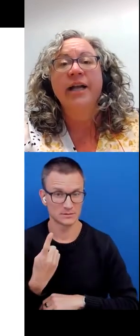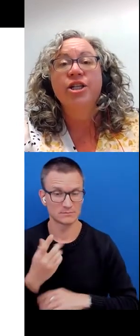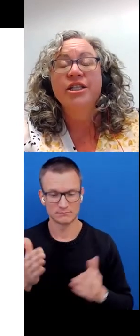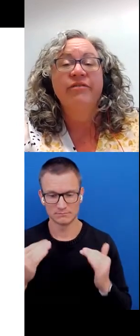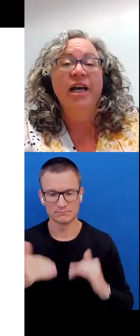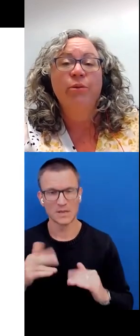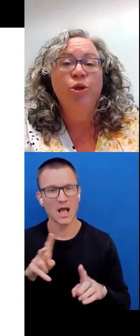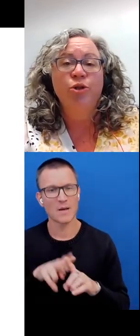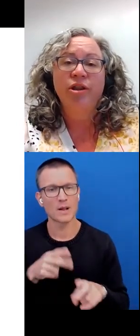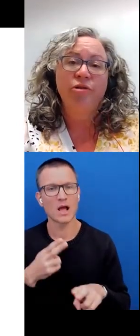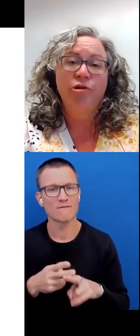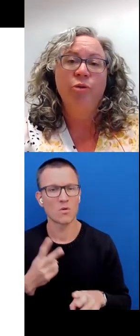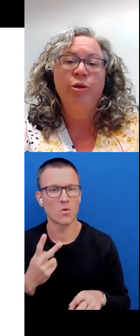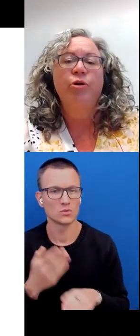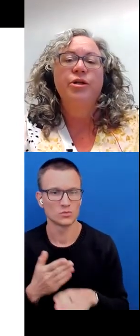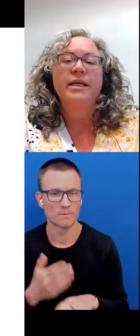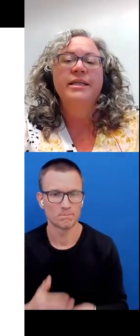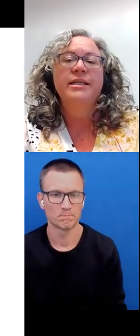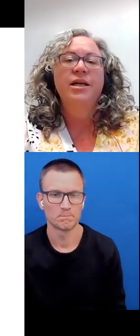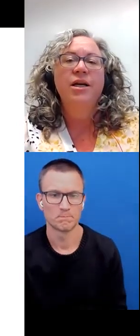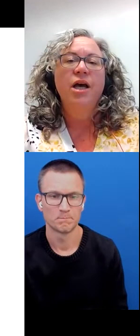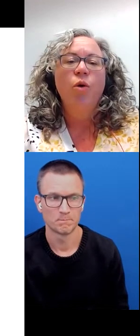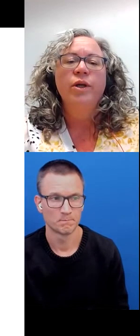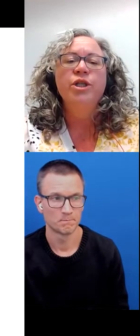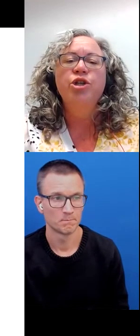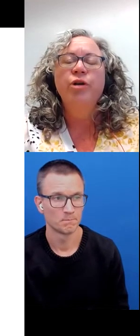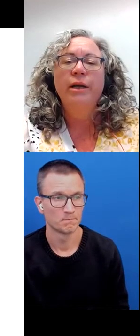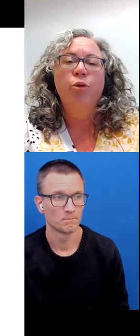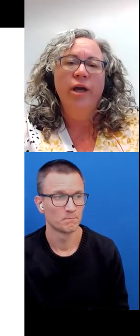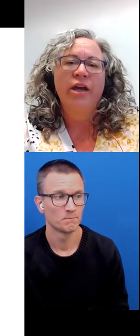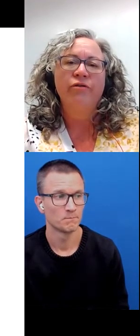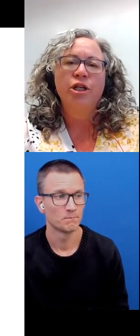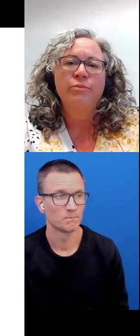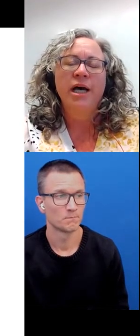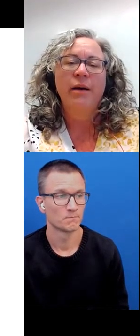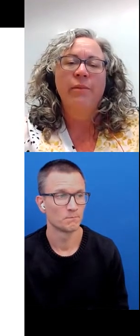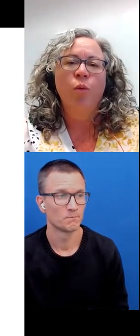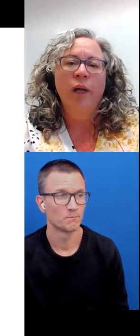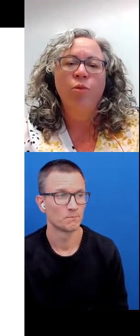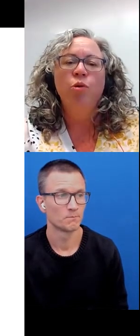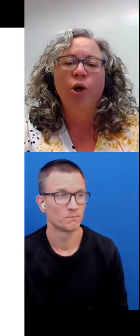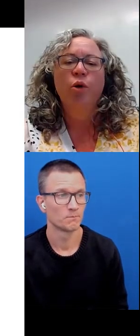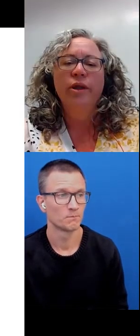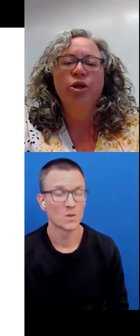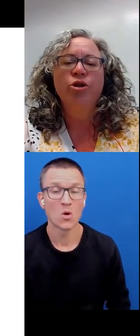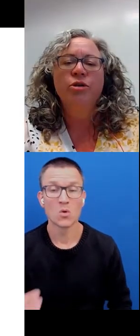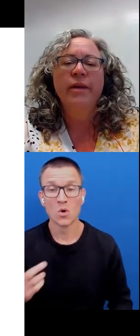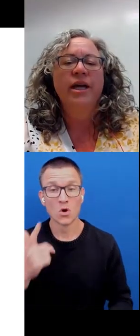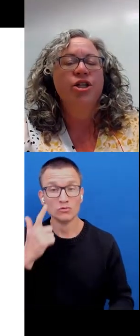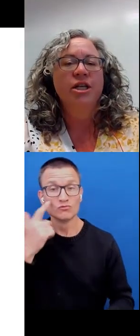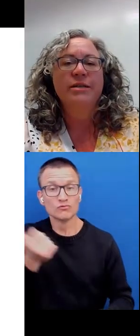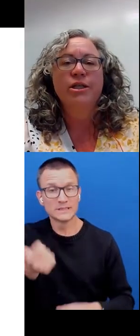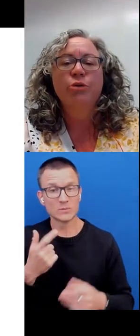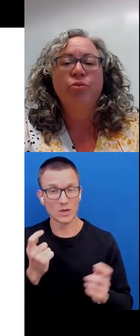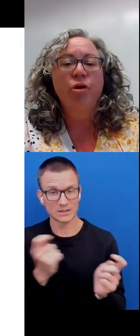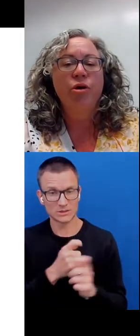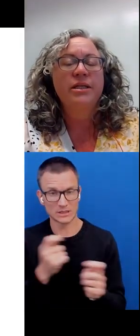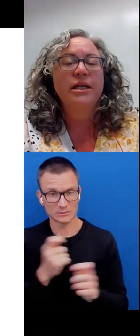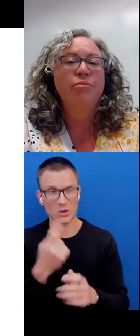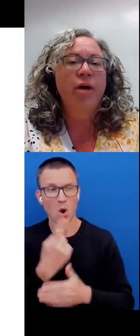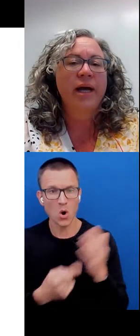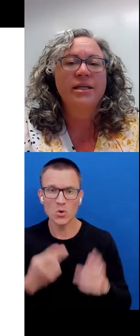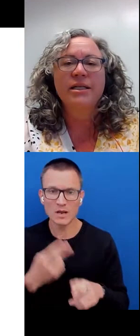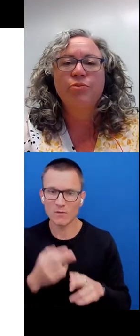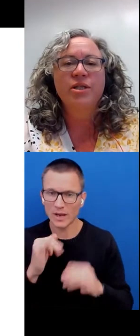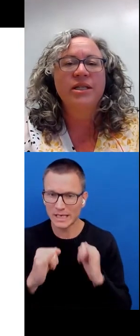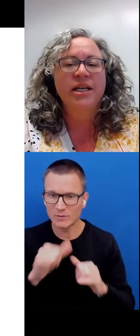adjustments aren't just available during the recruitment process. Once you're an employee of the department, we will work with you to make adjustments to